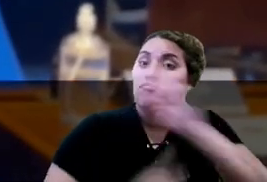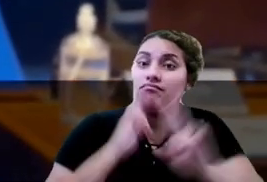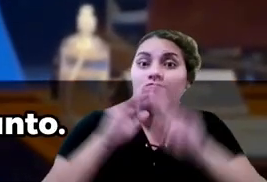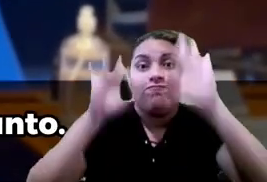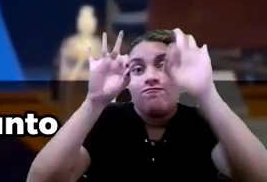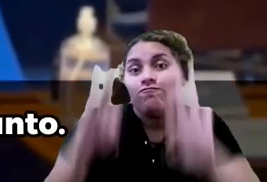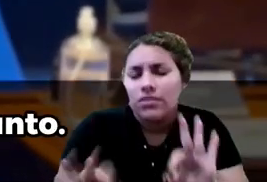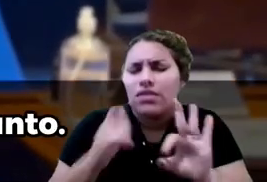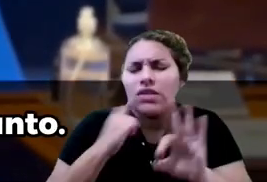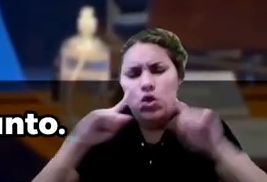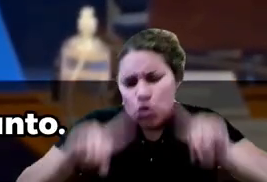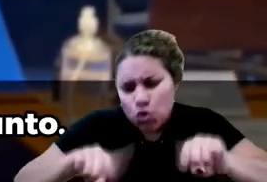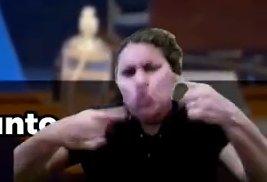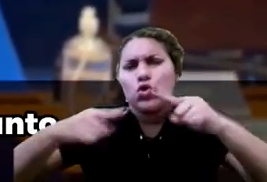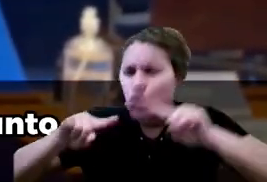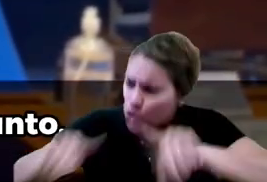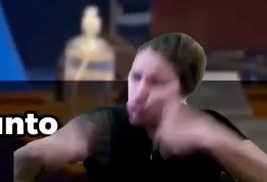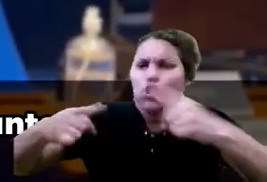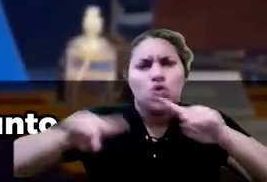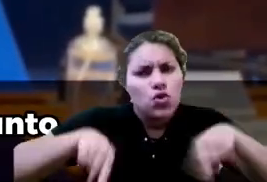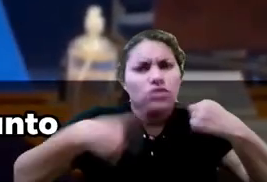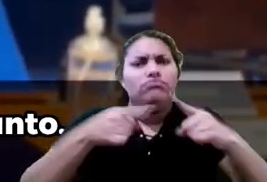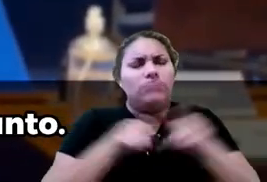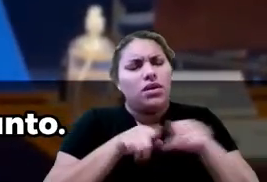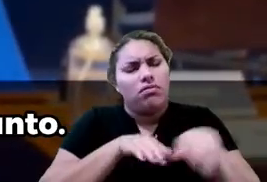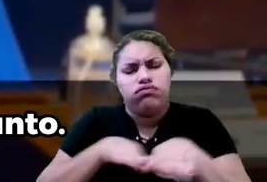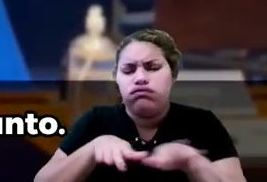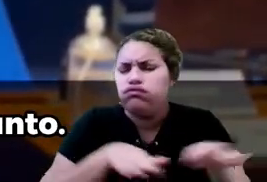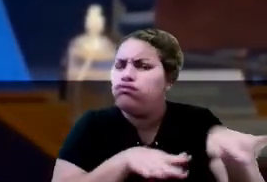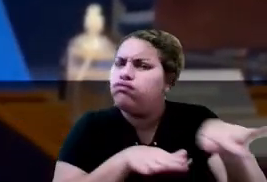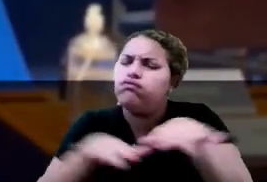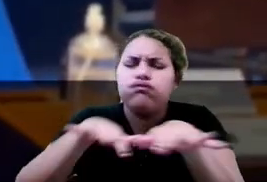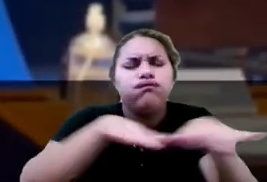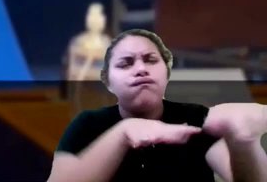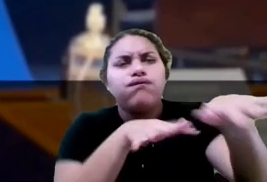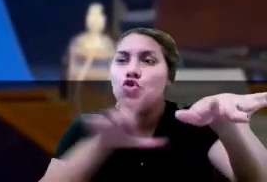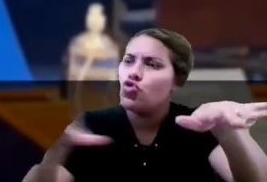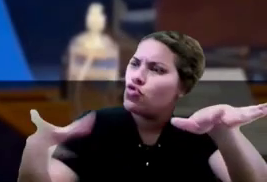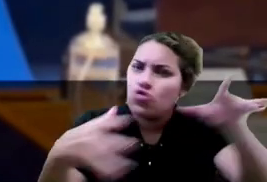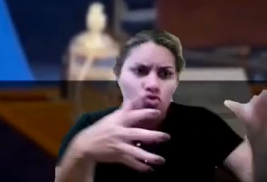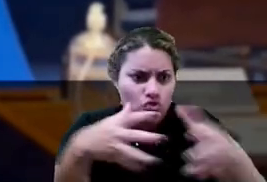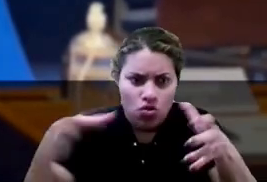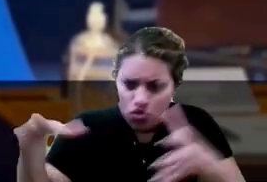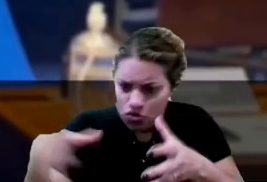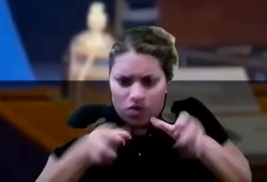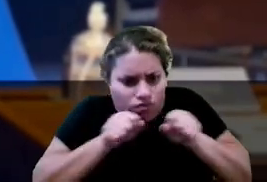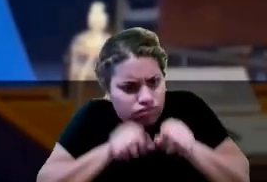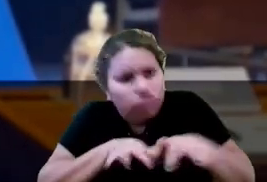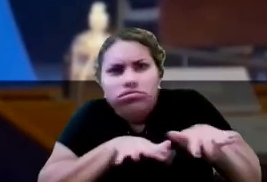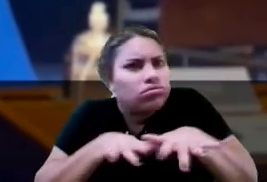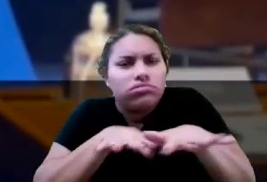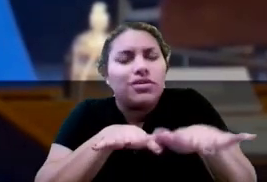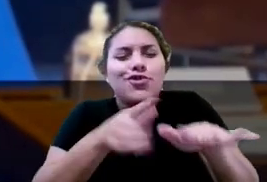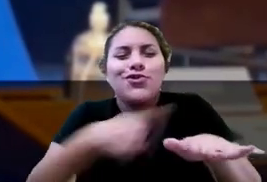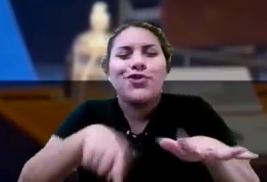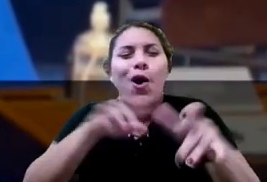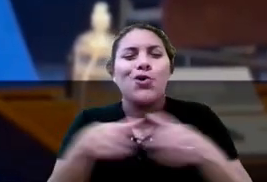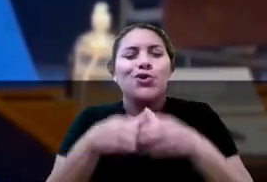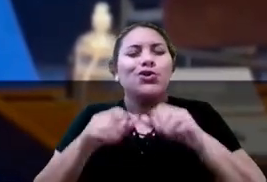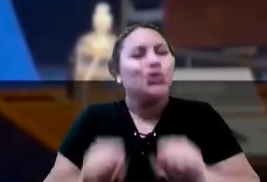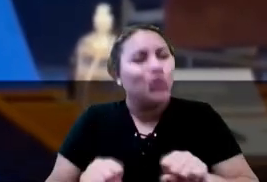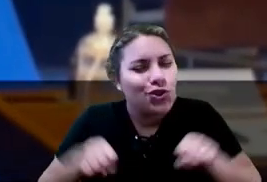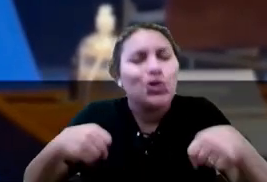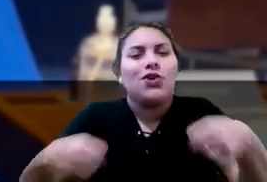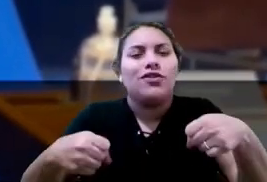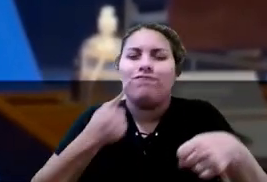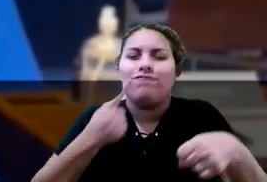find answers to all these challenges. It's a long way to go, but it must be done together. We are